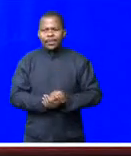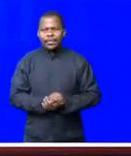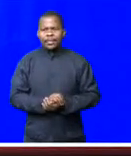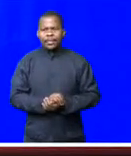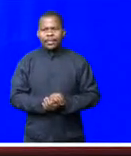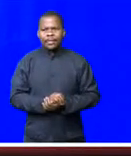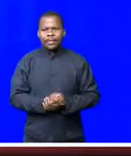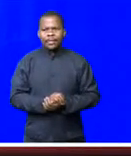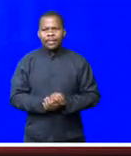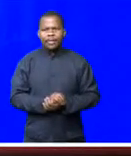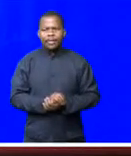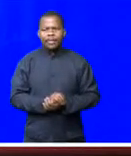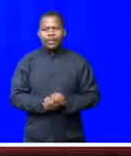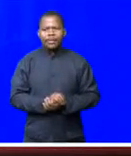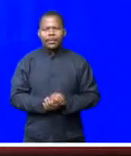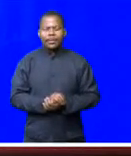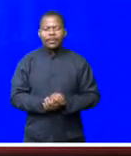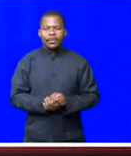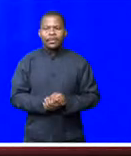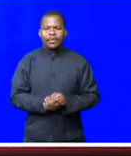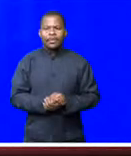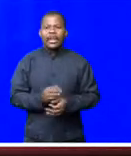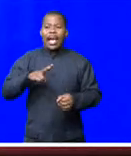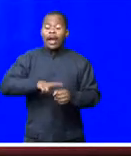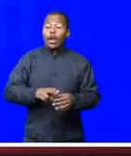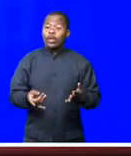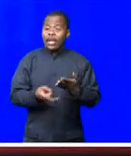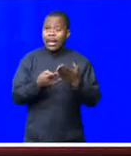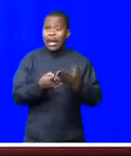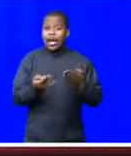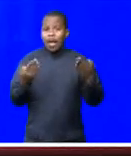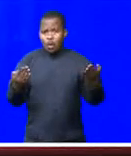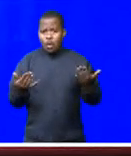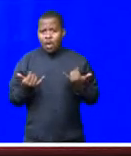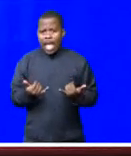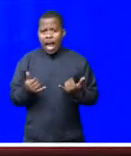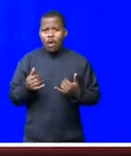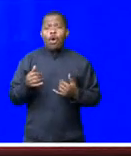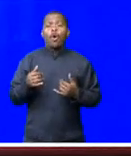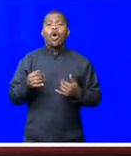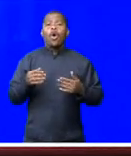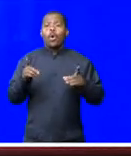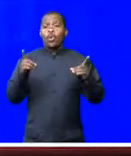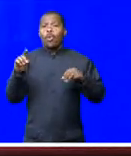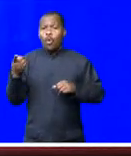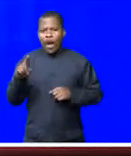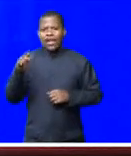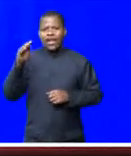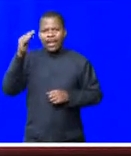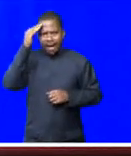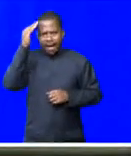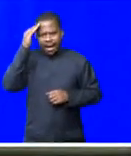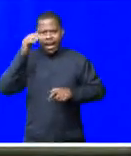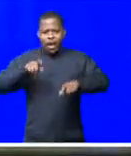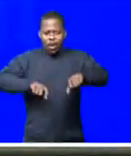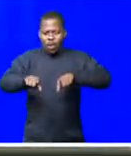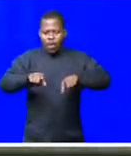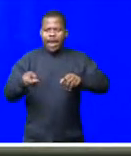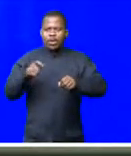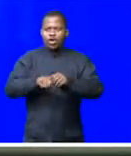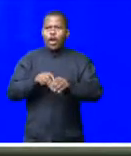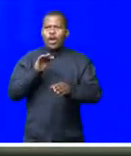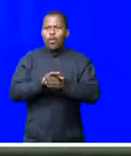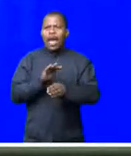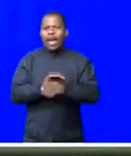to be high, high intensity. And now I know what I need to do and I return back to Europe to compete. Kanzi